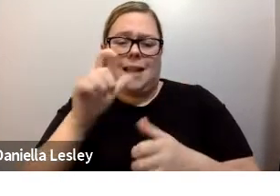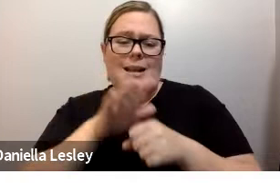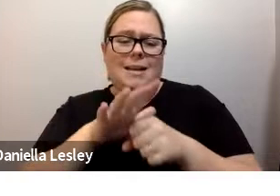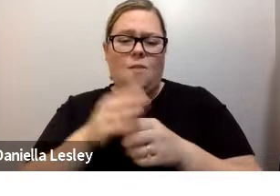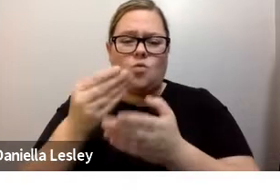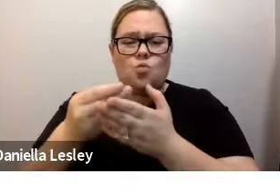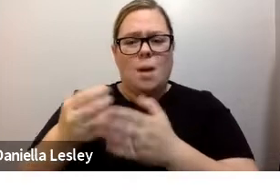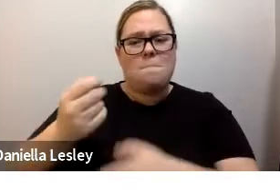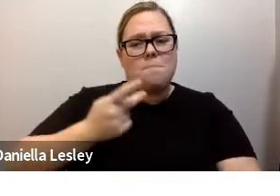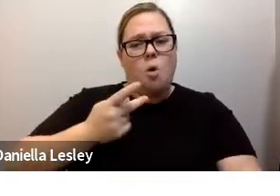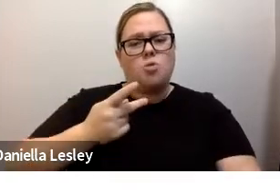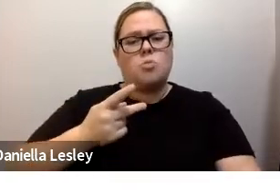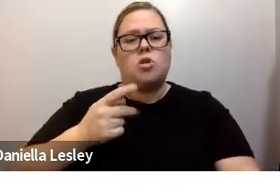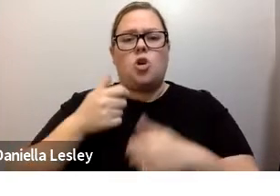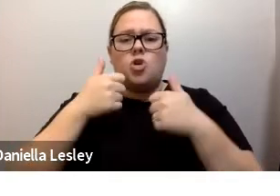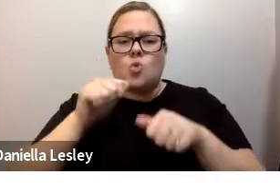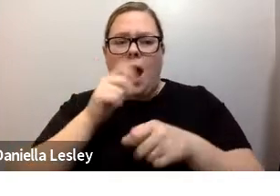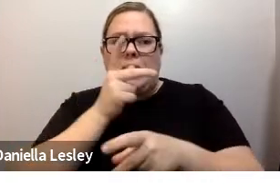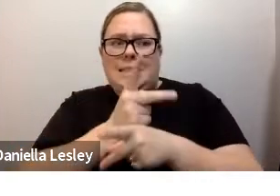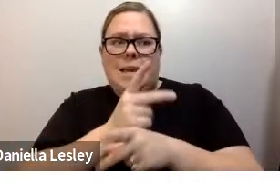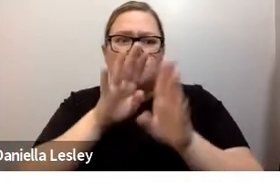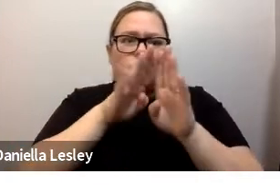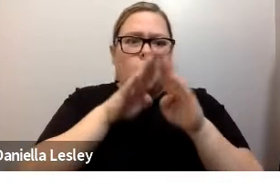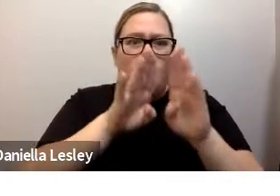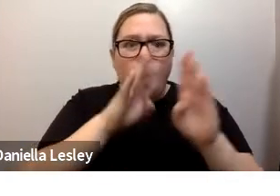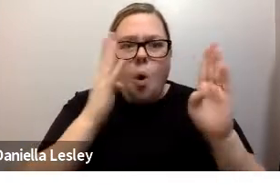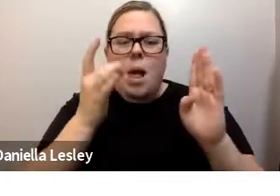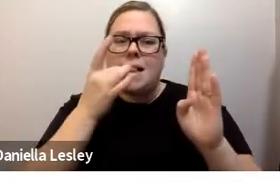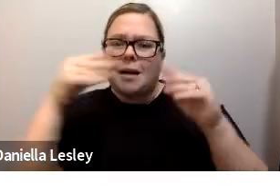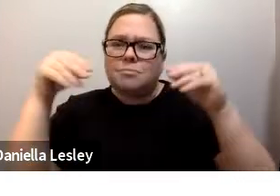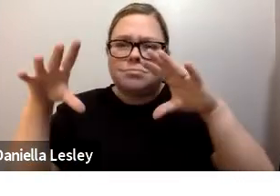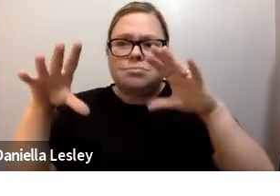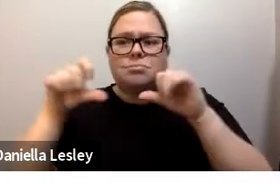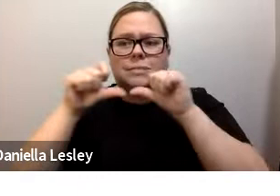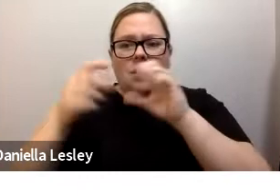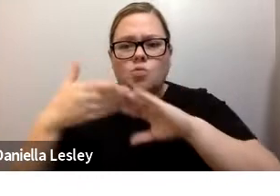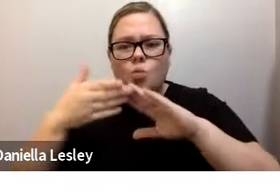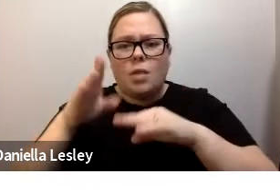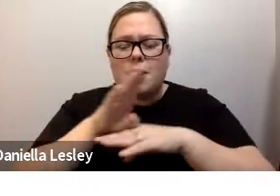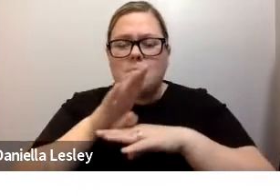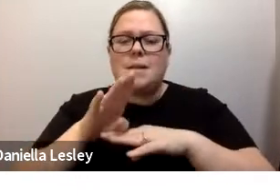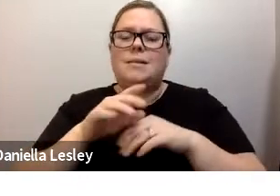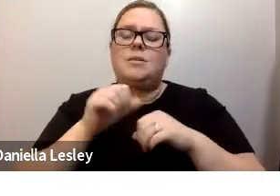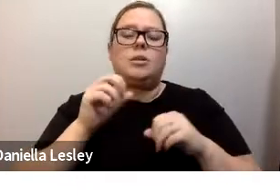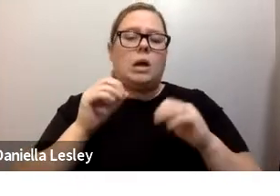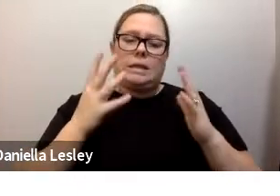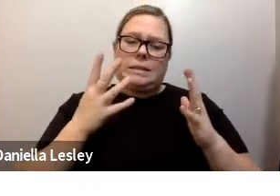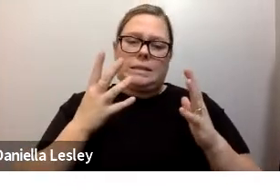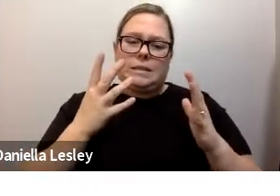having money, just keeping the doors and lights on with the reimbursement rates they had. So